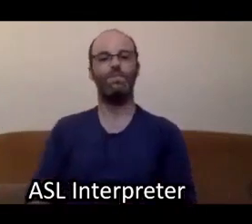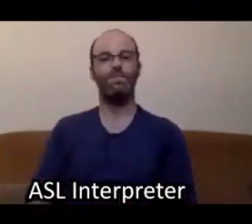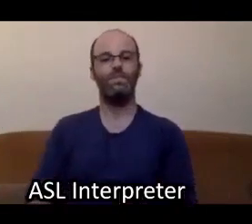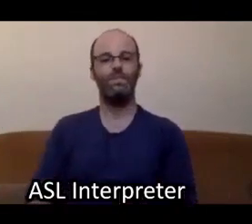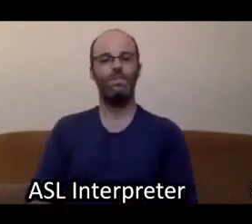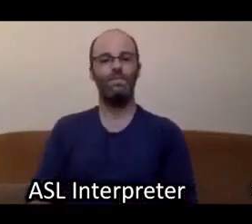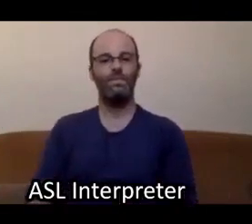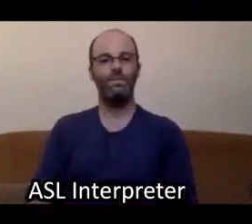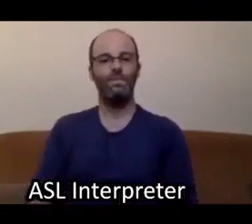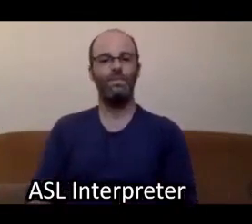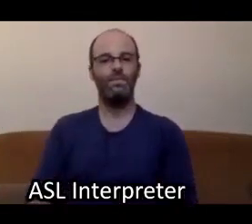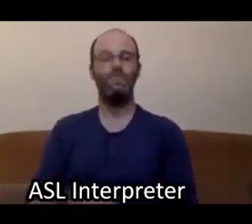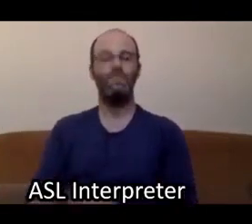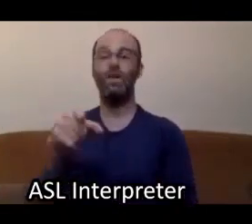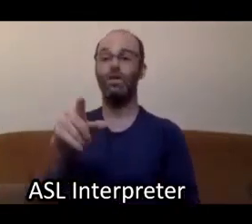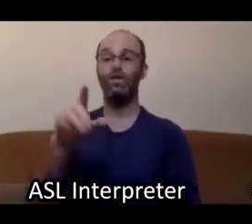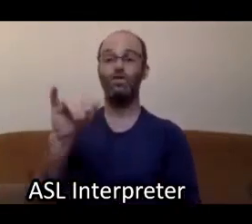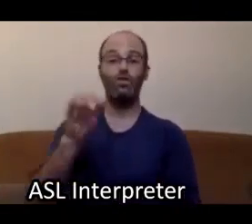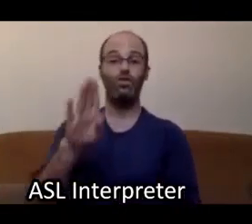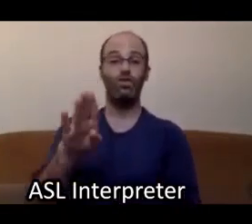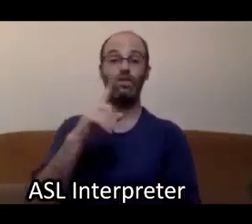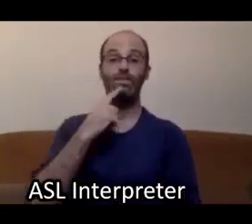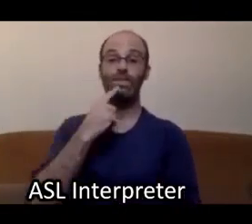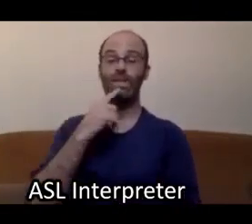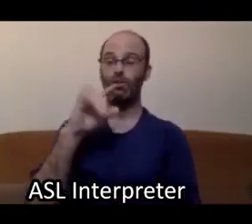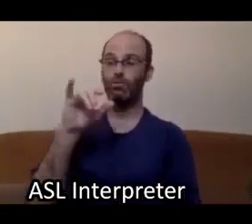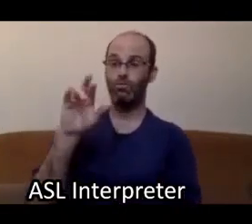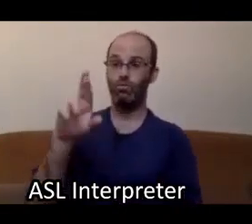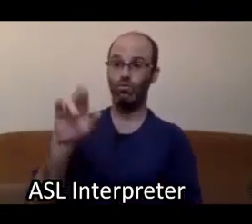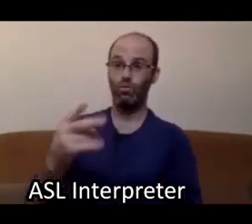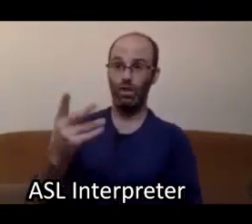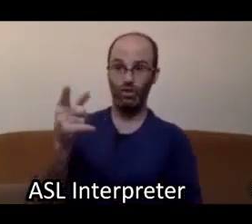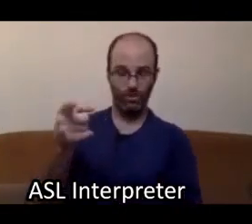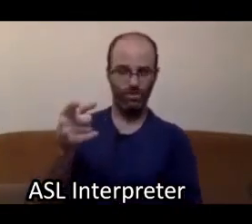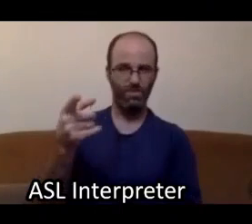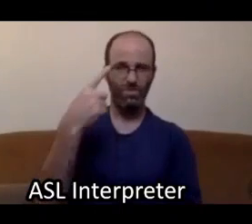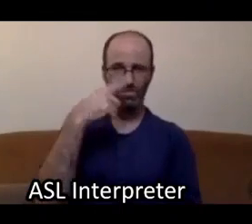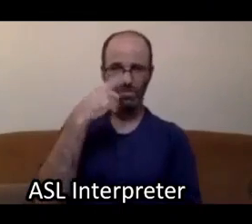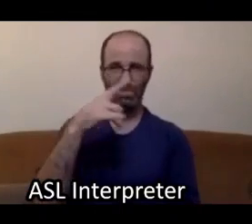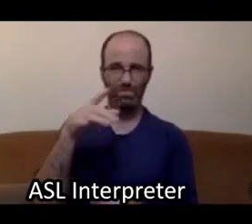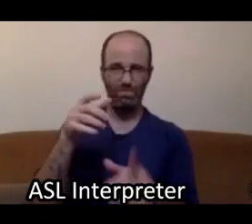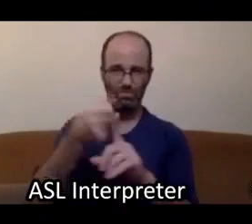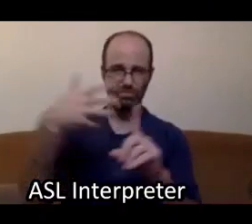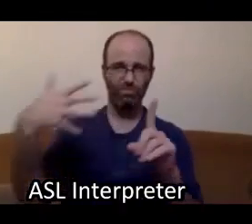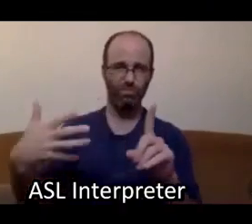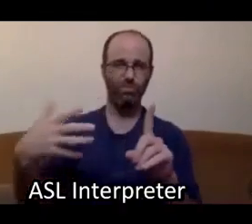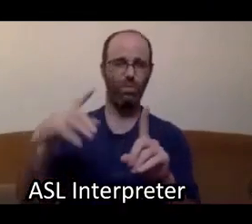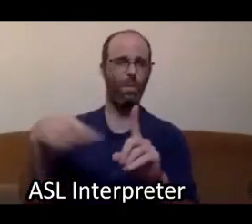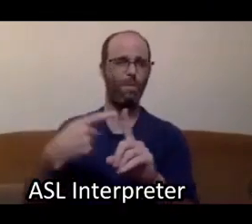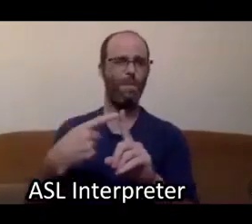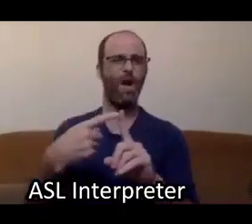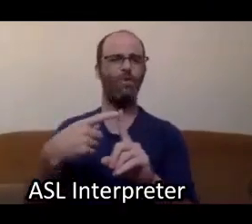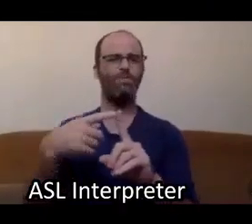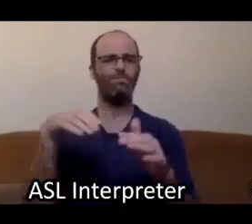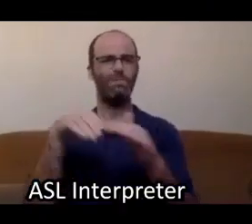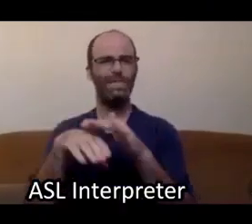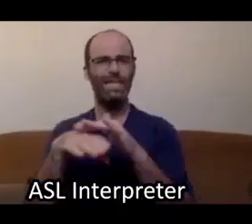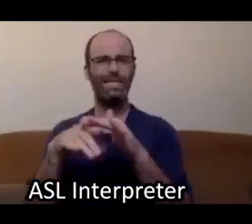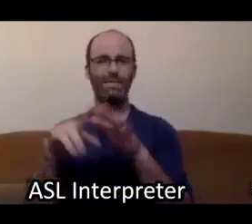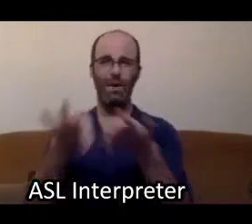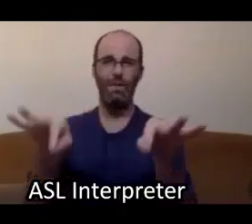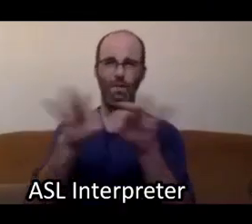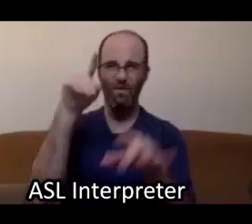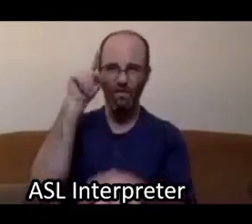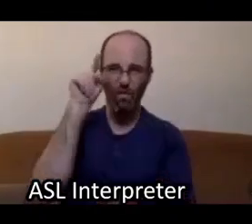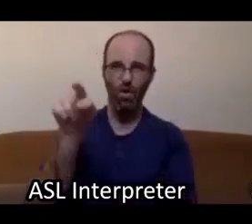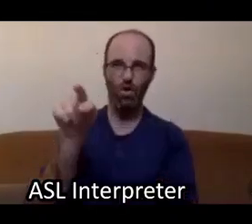So, Rich, can you go on a little bit about why accessibility is important to you specifically? So, not just game design